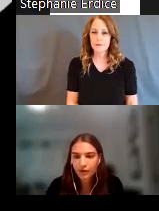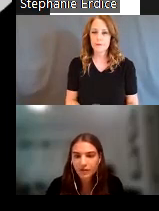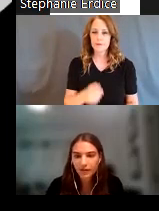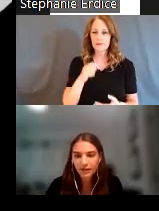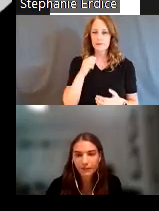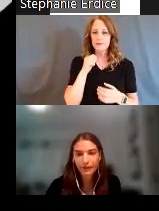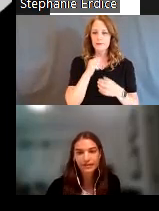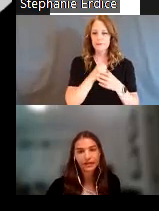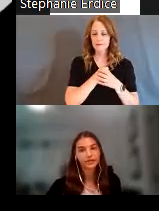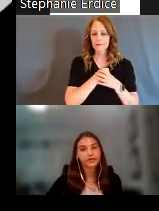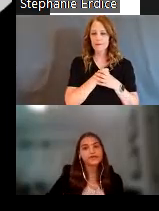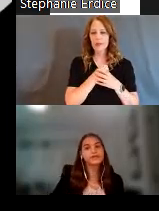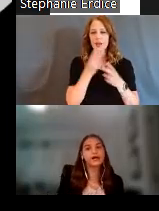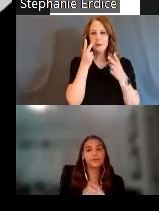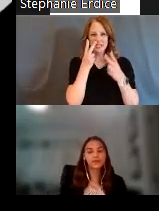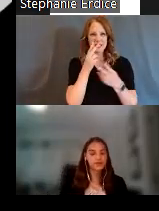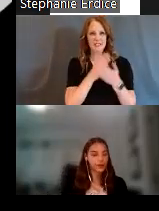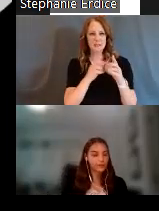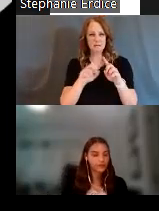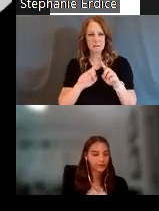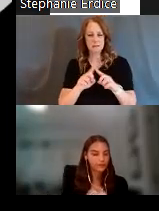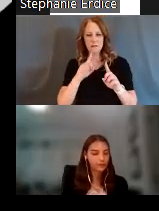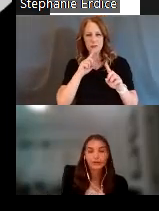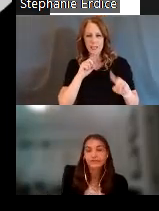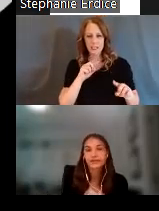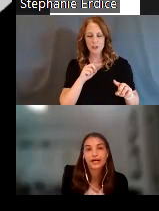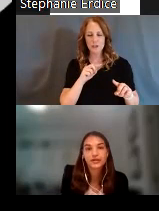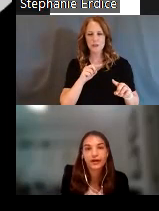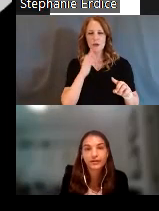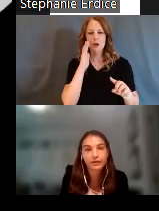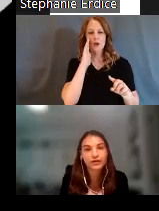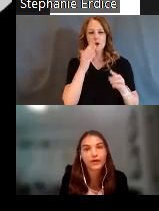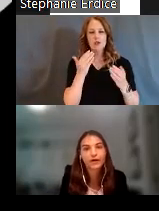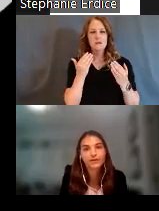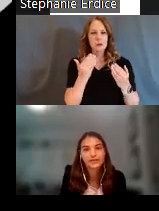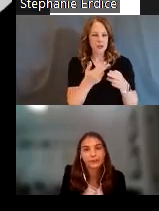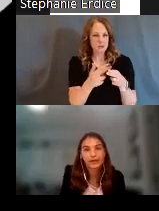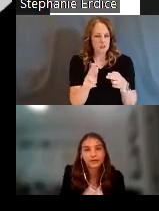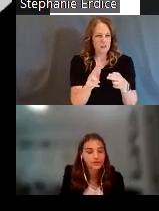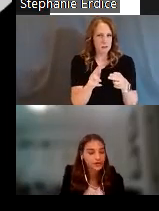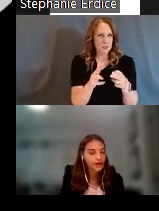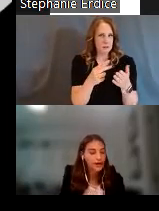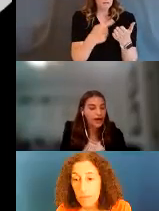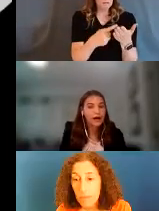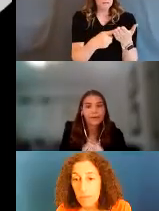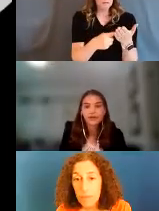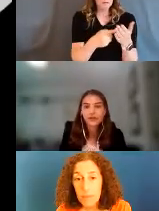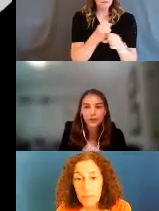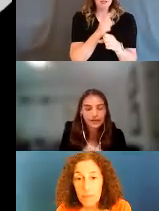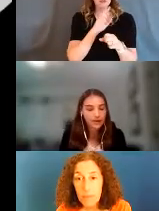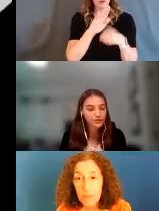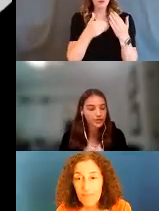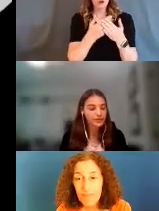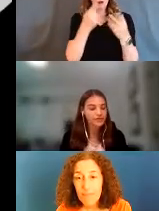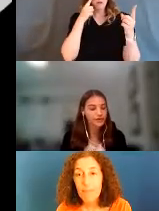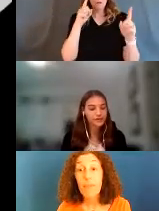Okay, so I'm seeing some mixed answers. So I'm just going to briefly touch on it to make sure we're all on the same page.